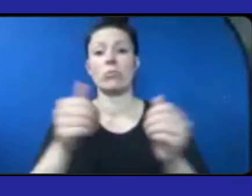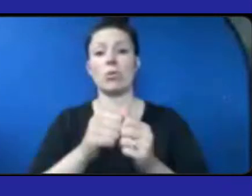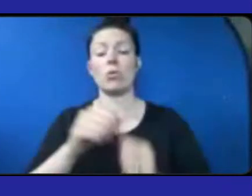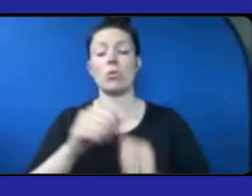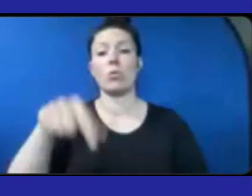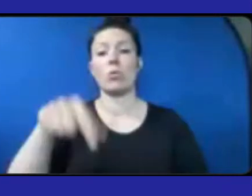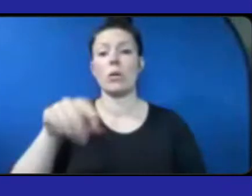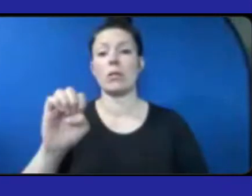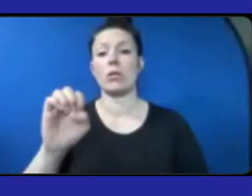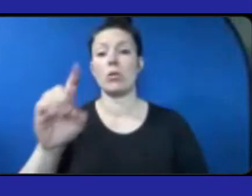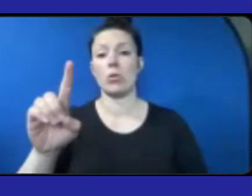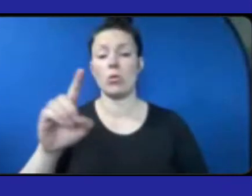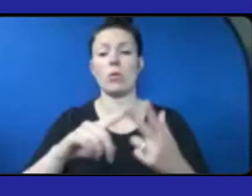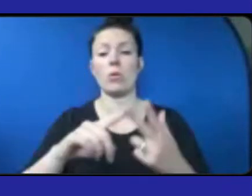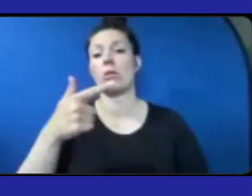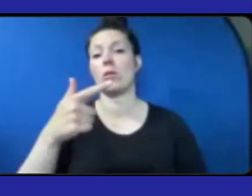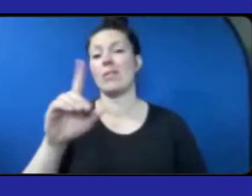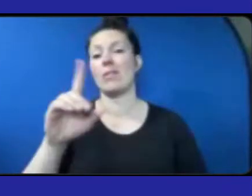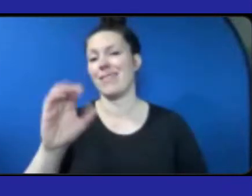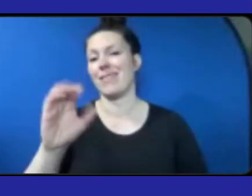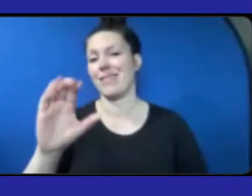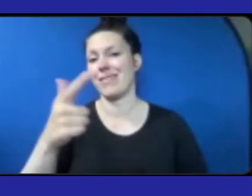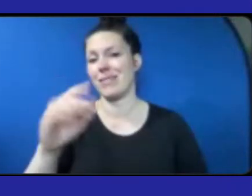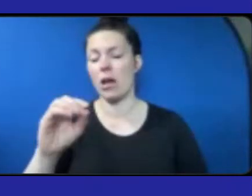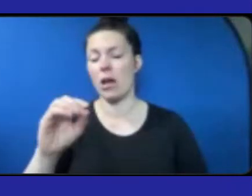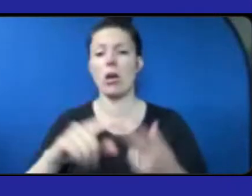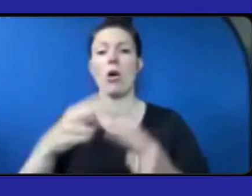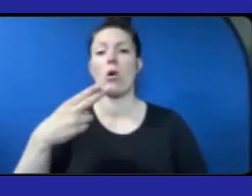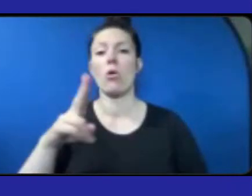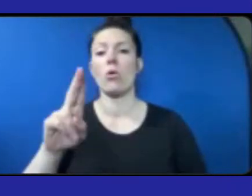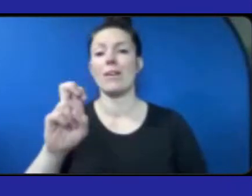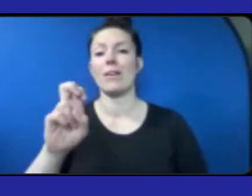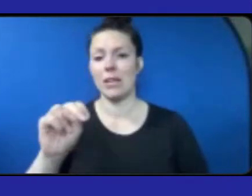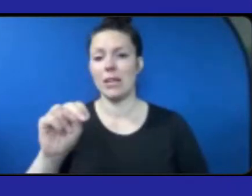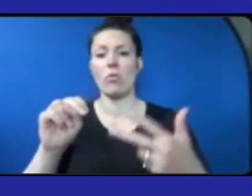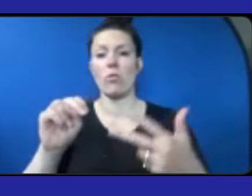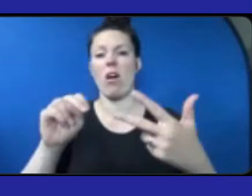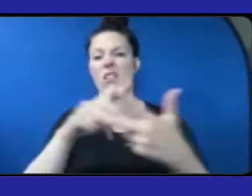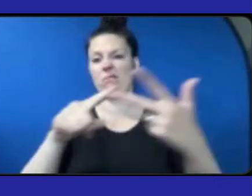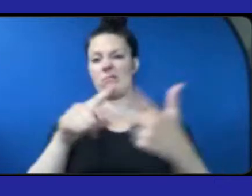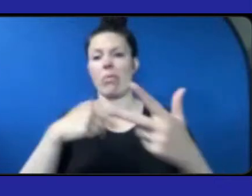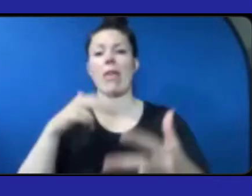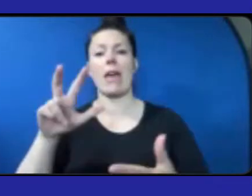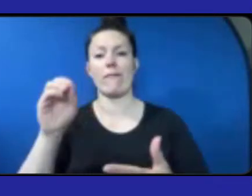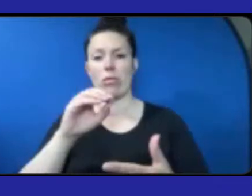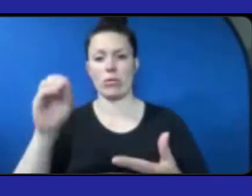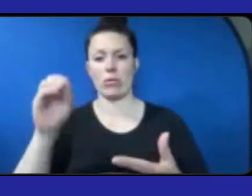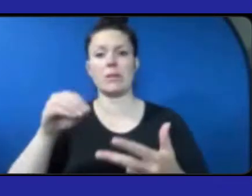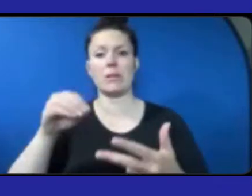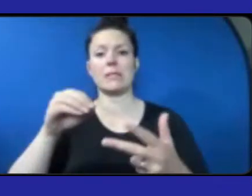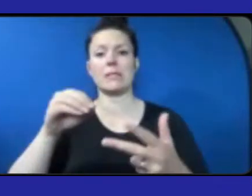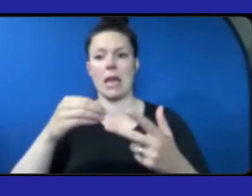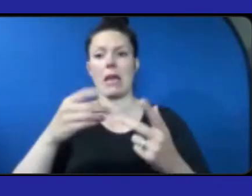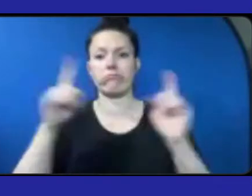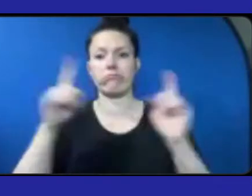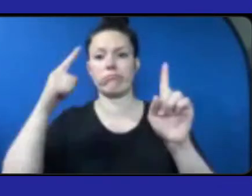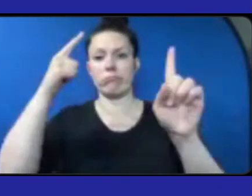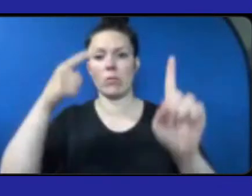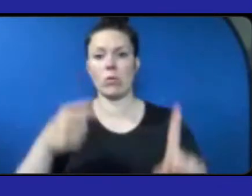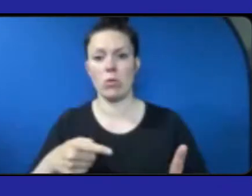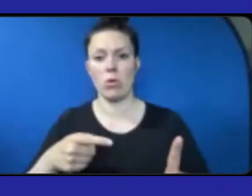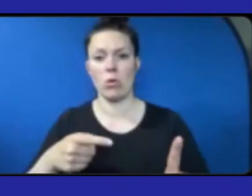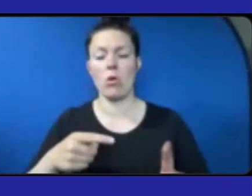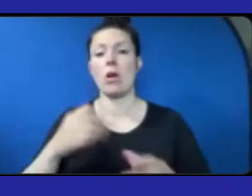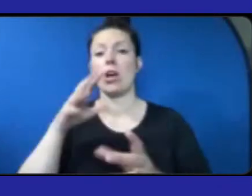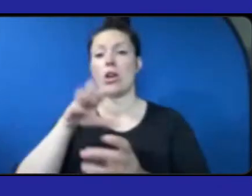DocGo, Somos, and Huron. You see each of them have at least a 30% attainment goal put forward, including an